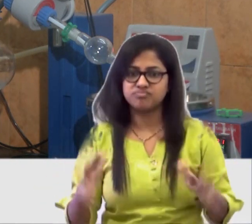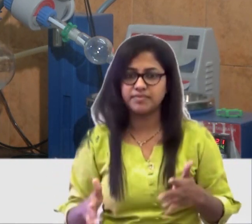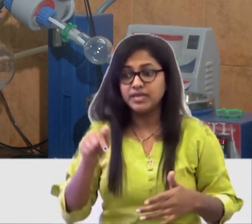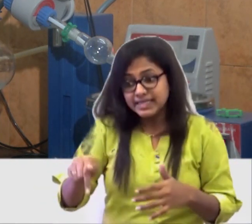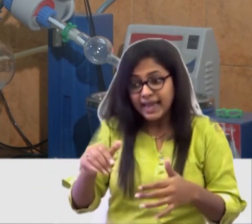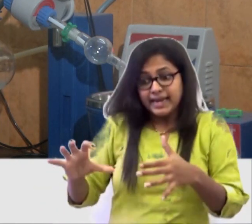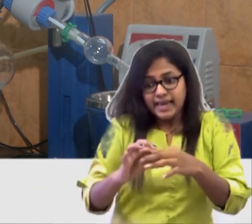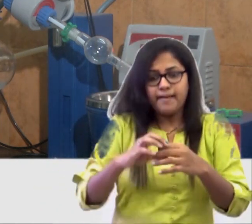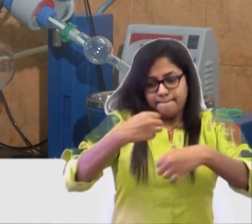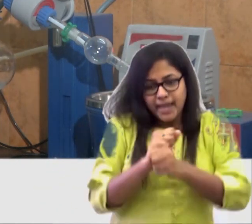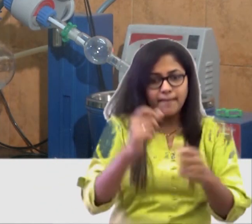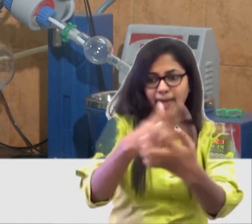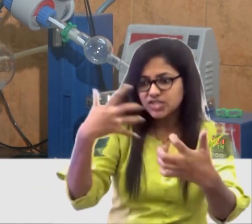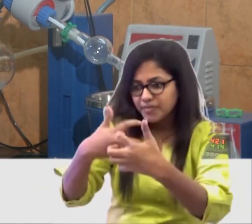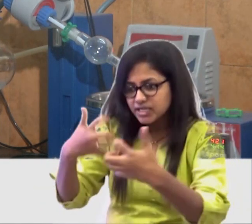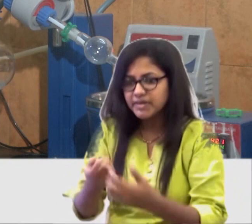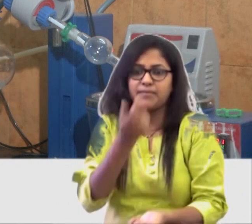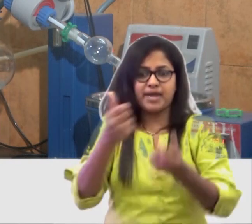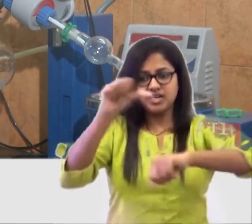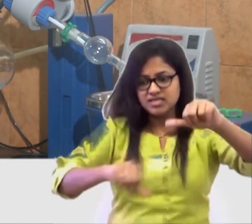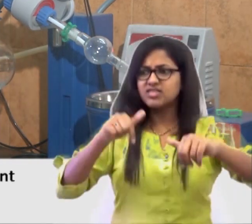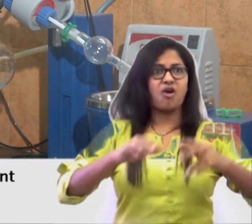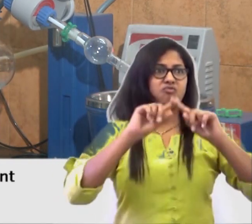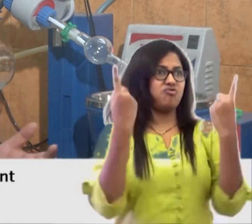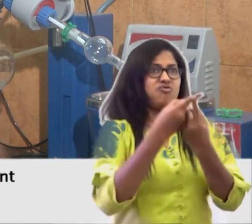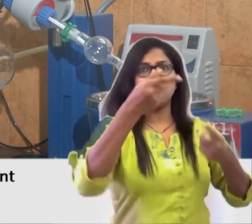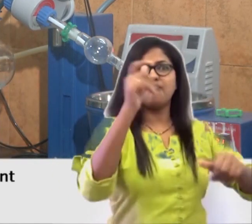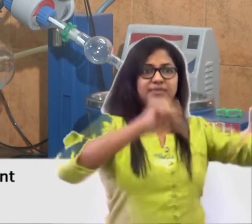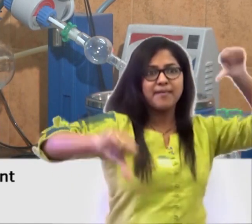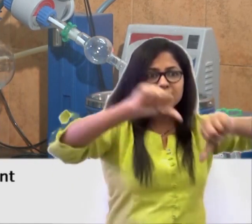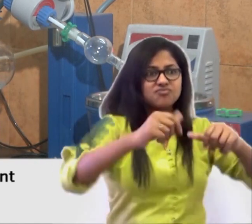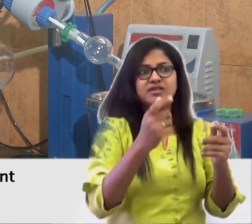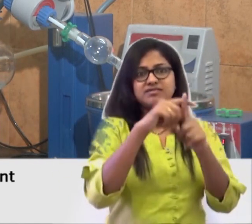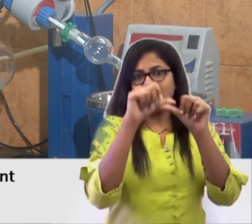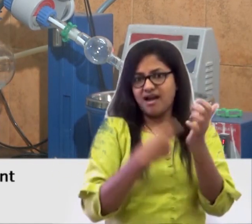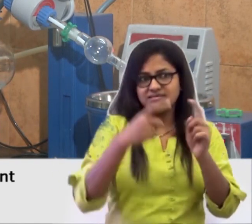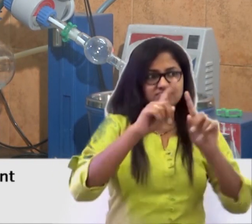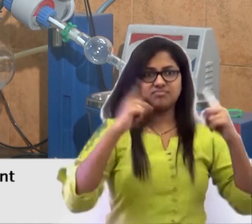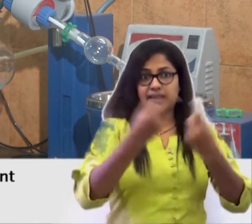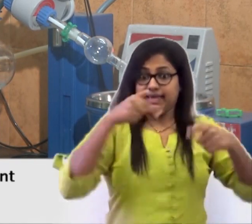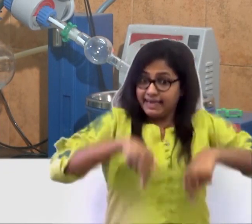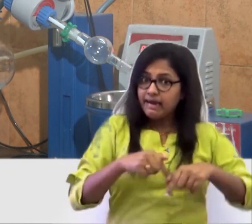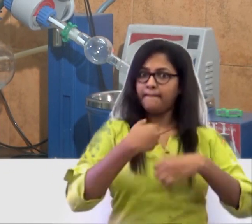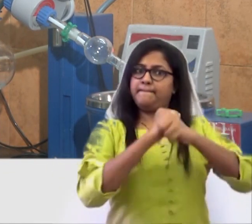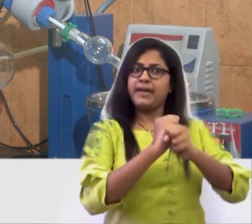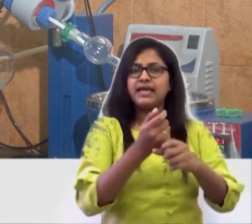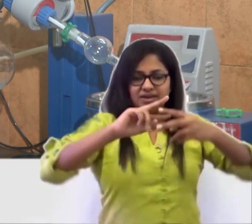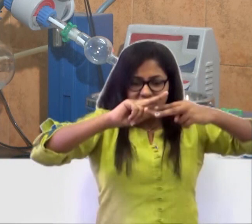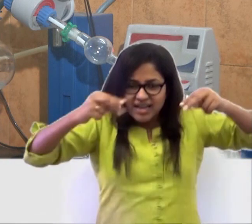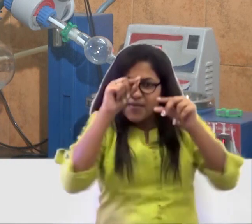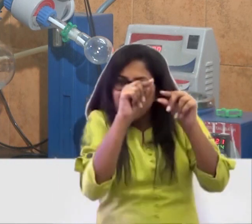are same. So for that case, we need to develop a personalized medicine. Now we are standing in the organic chemistry lab of DART, where we